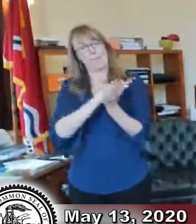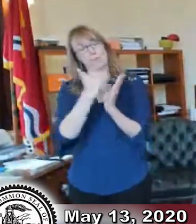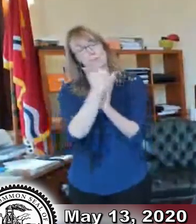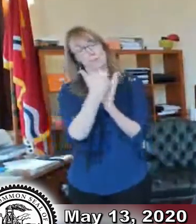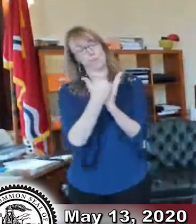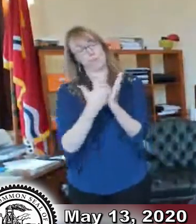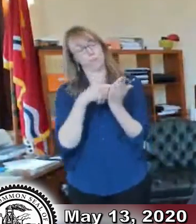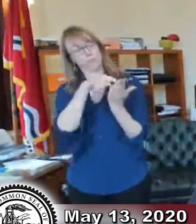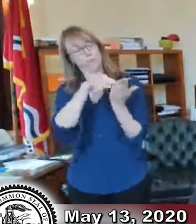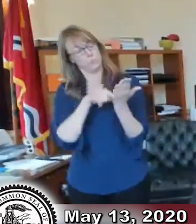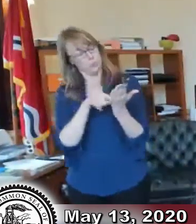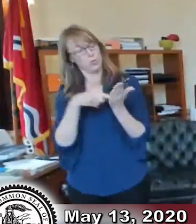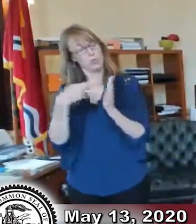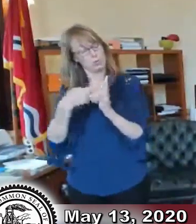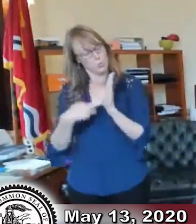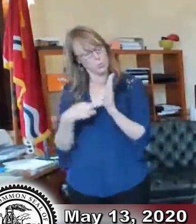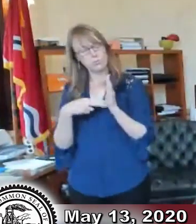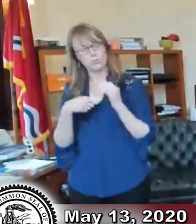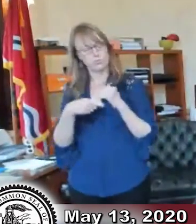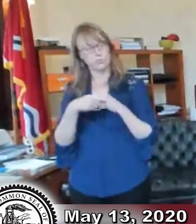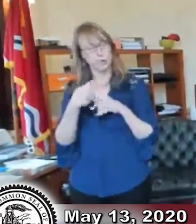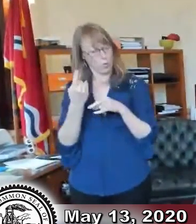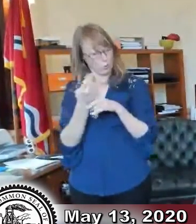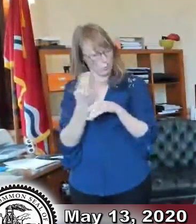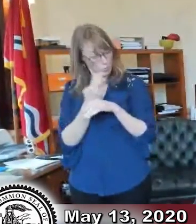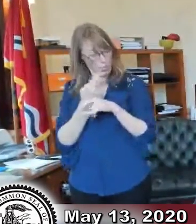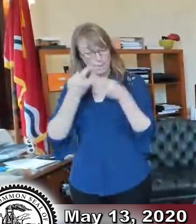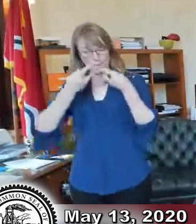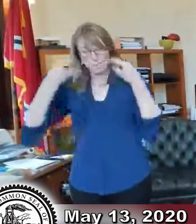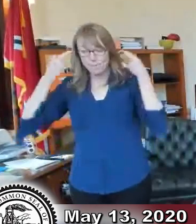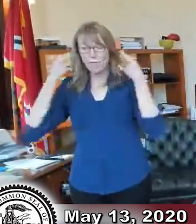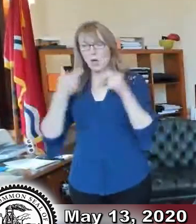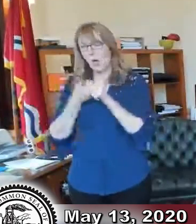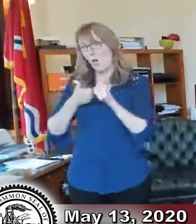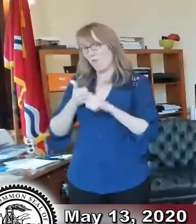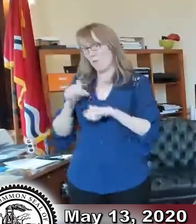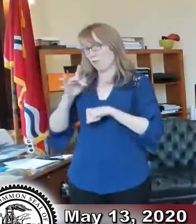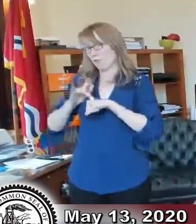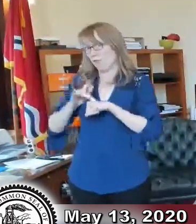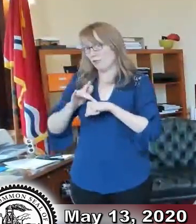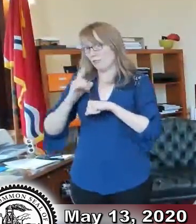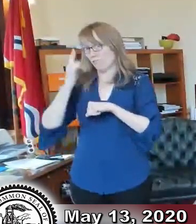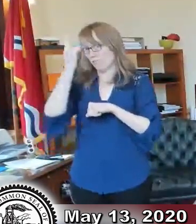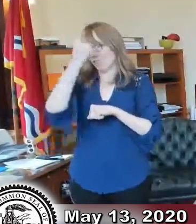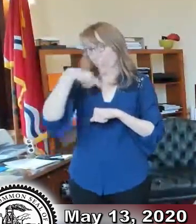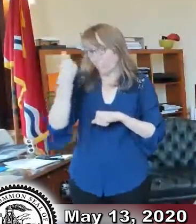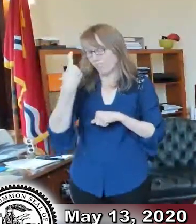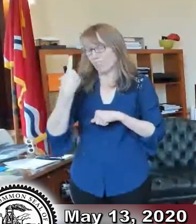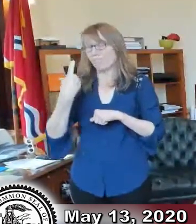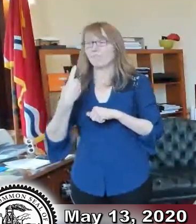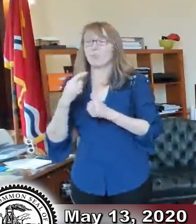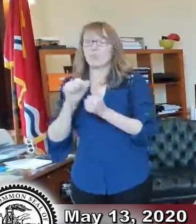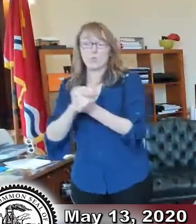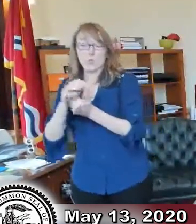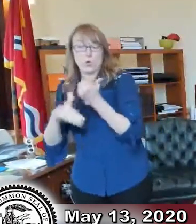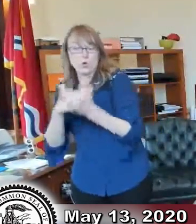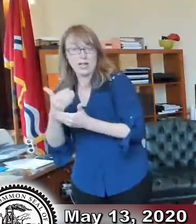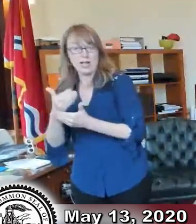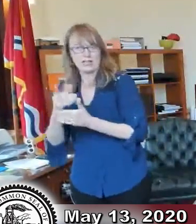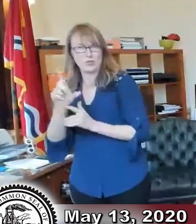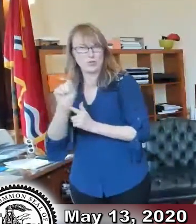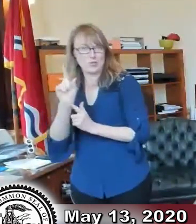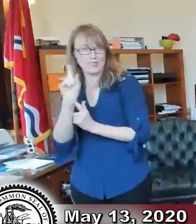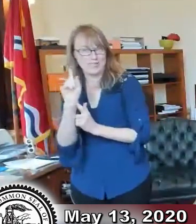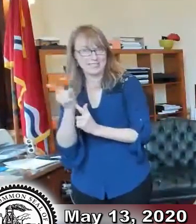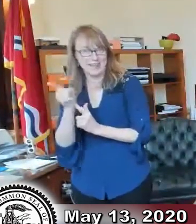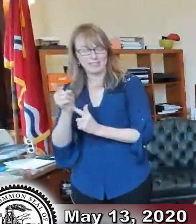in public, avoid touching your eyes and nose, practice social distancing, wash your hands with soap and water for 20 seconds. And